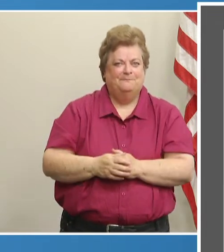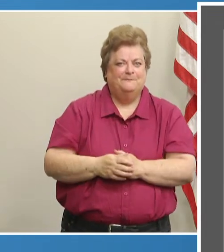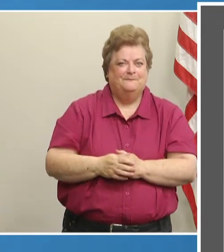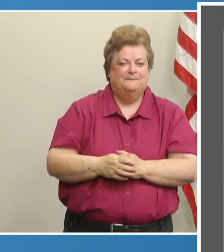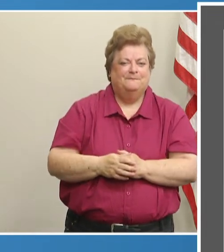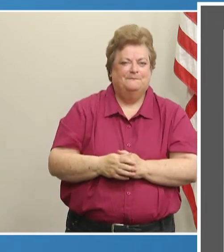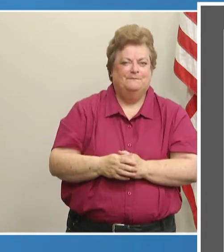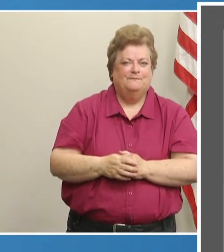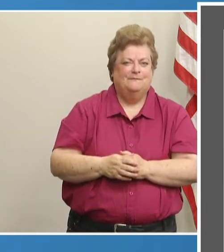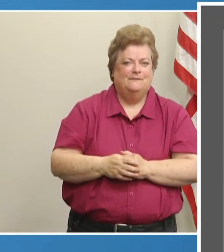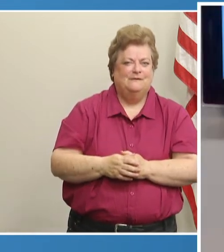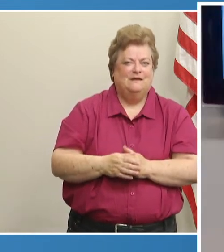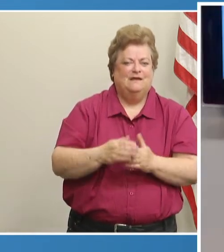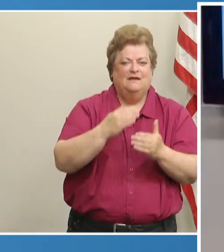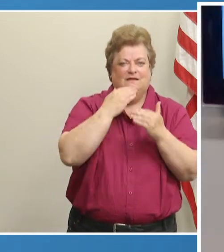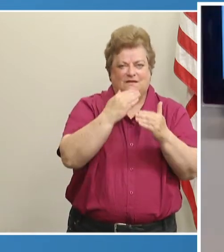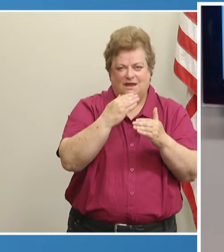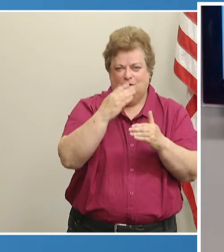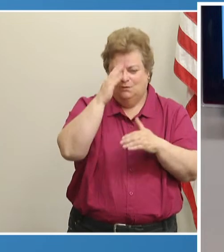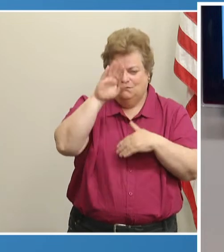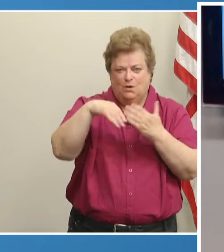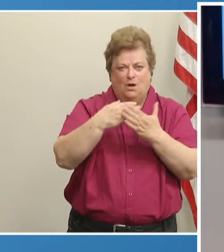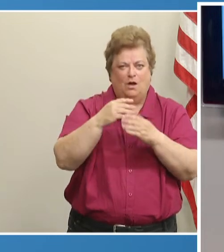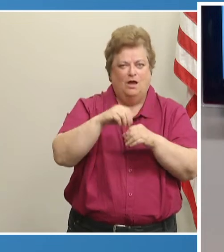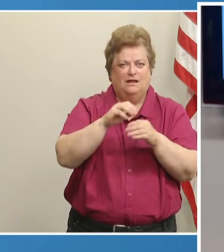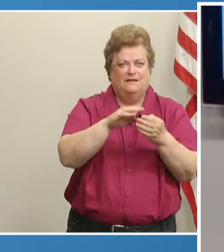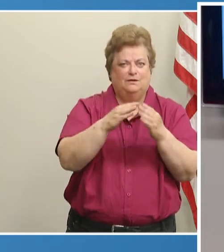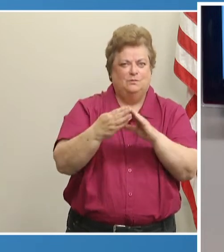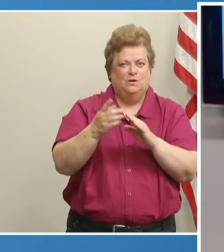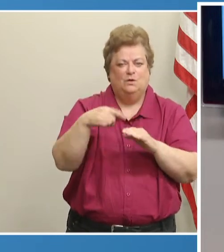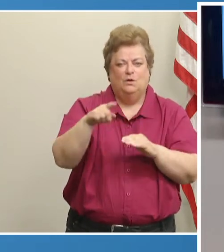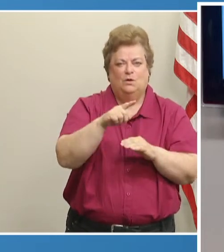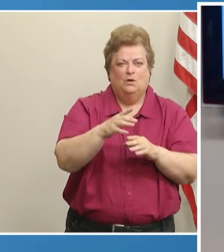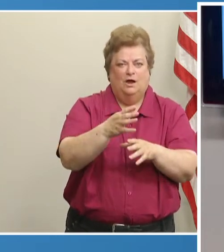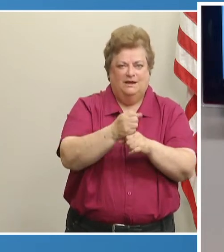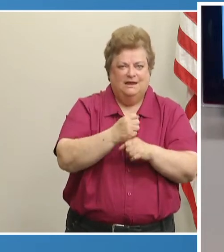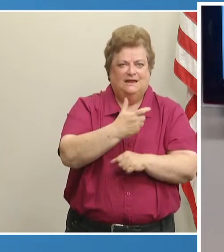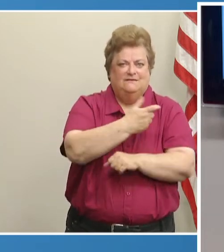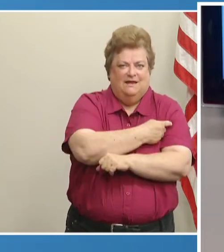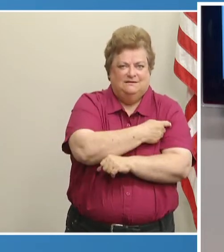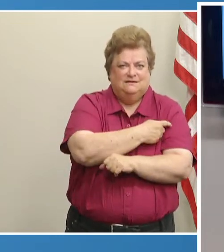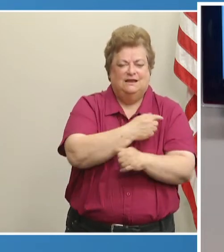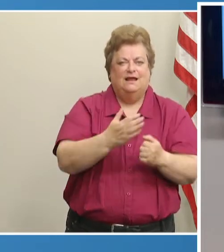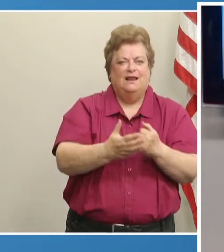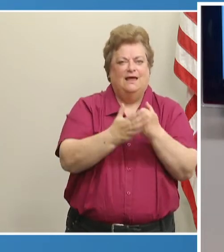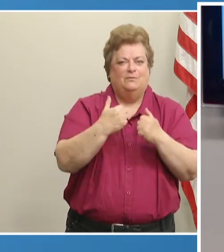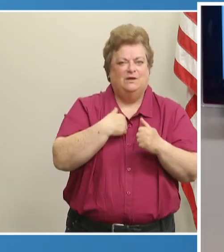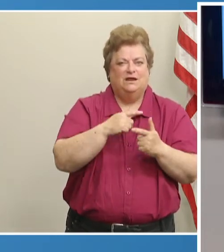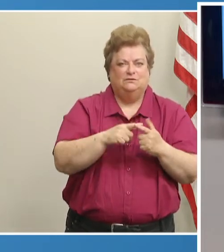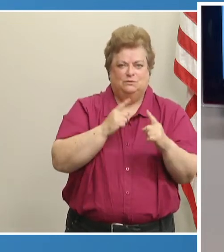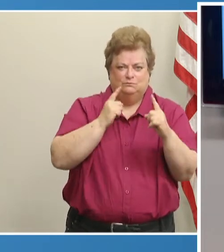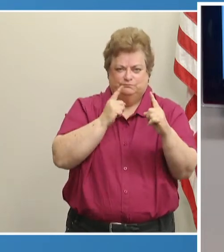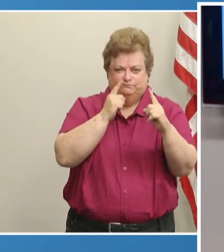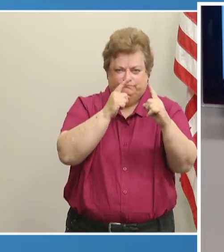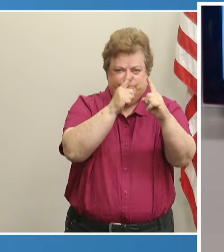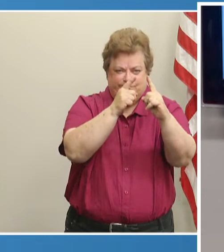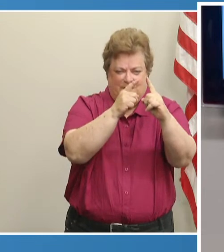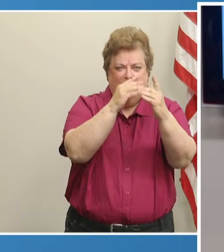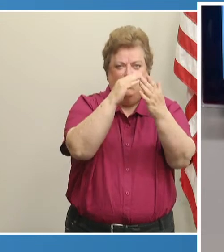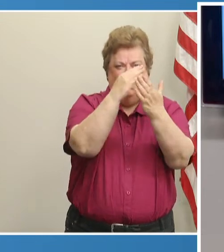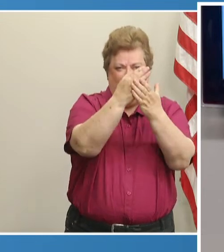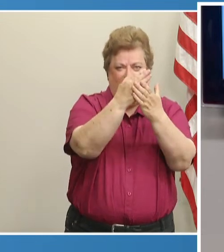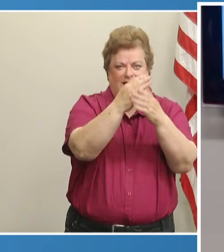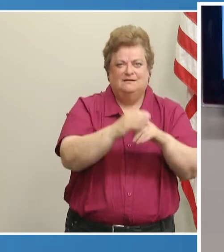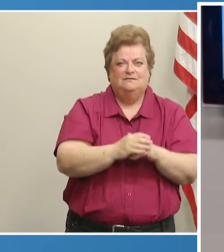vaccination percentage. Thank you to all of those in the community who are getting vaccinated and helping us to reach our goal. With